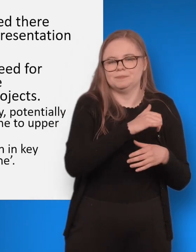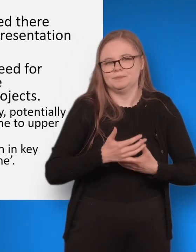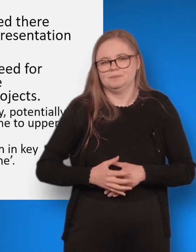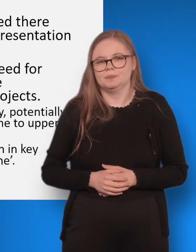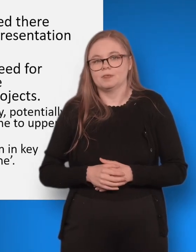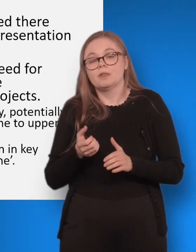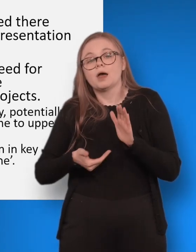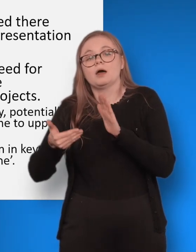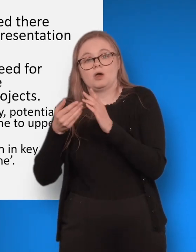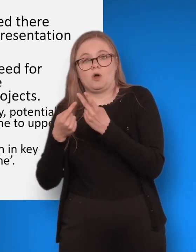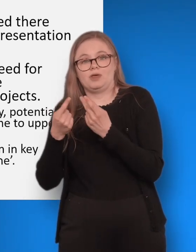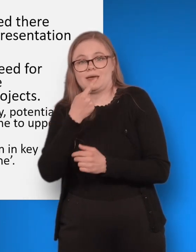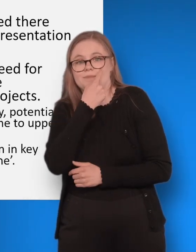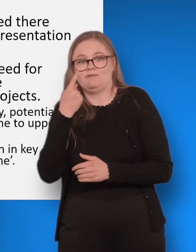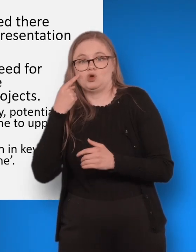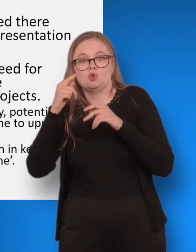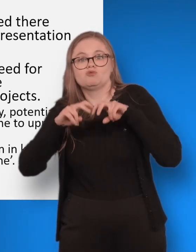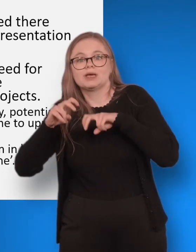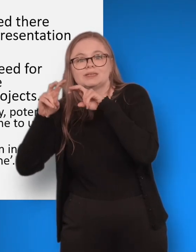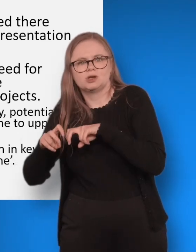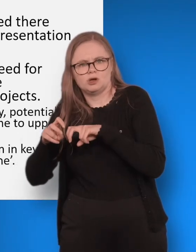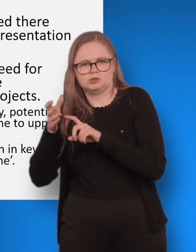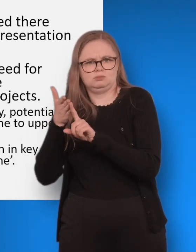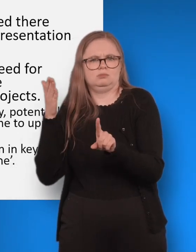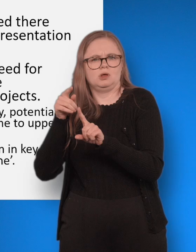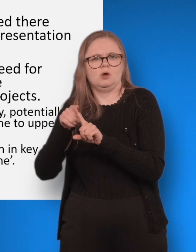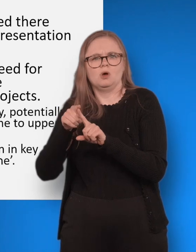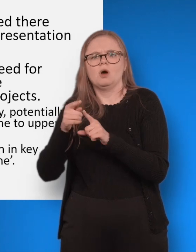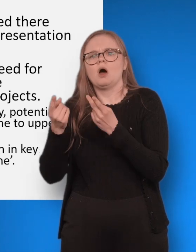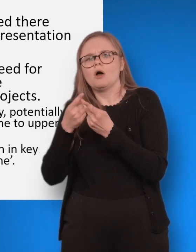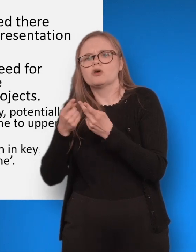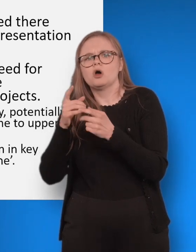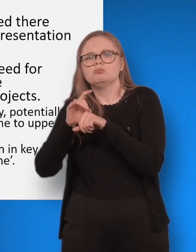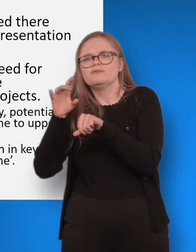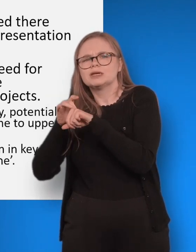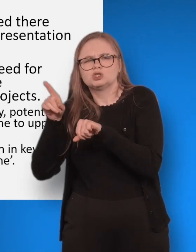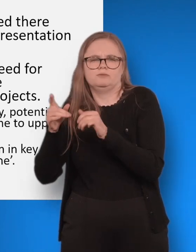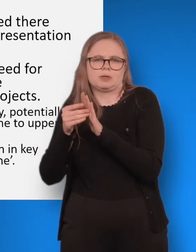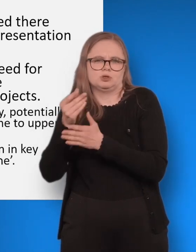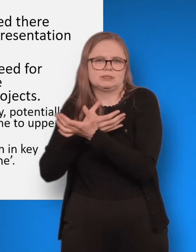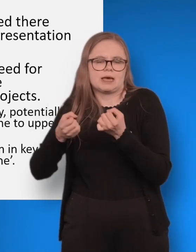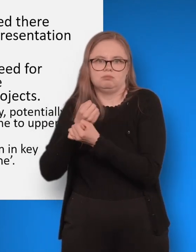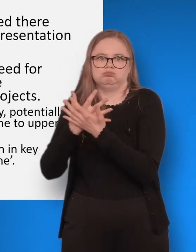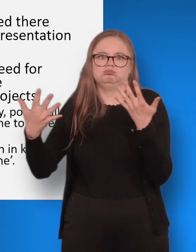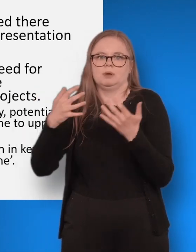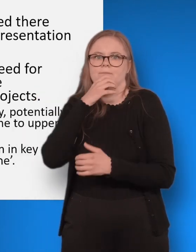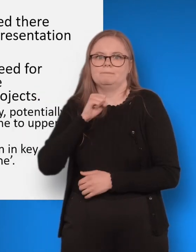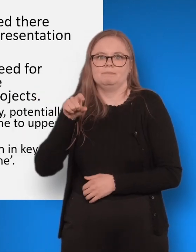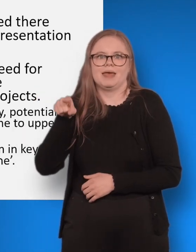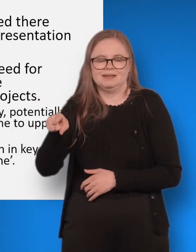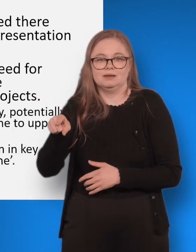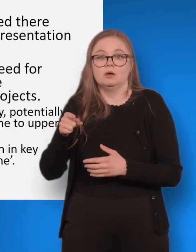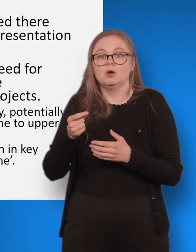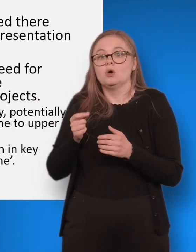empirical work has noted that in men-dominated professions, such as STEM, gender diversity can have a negative